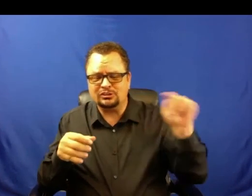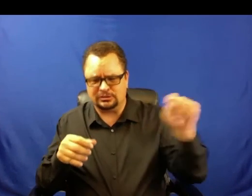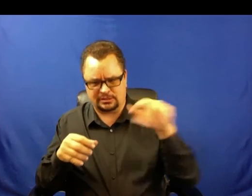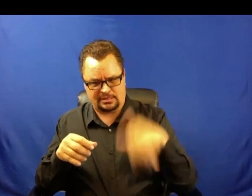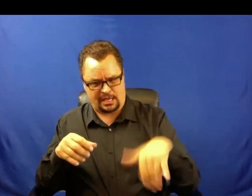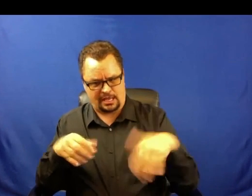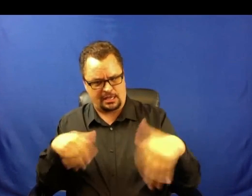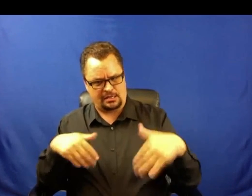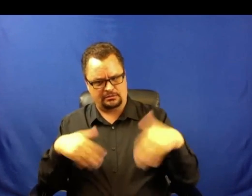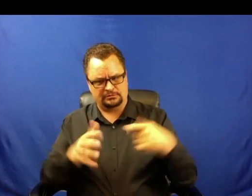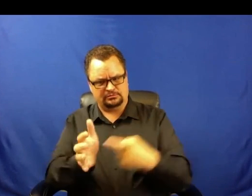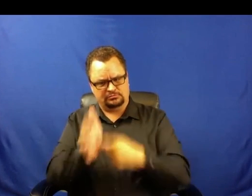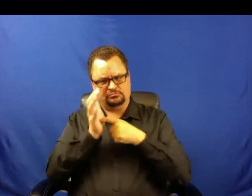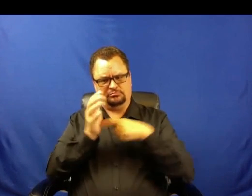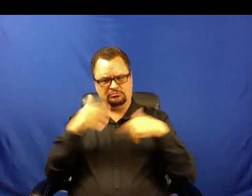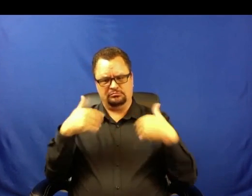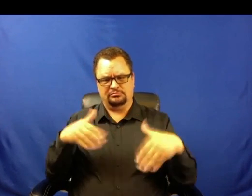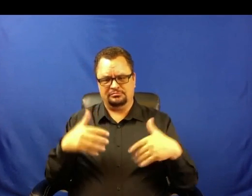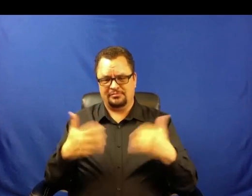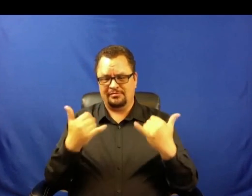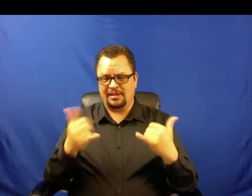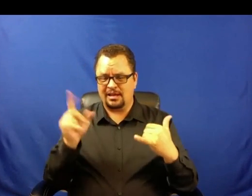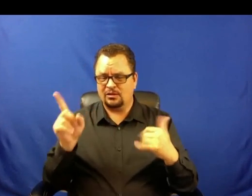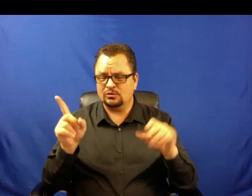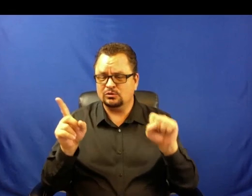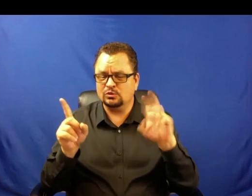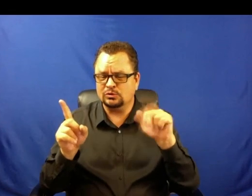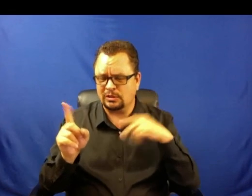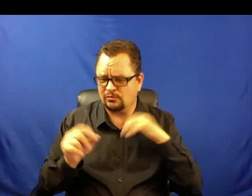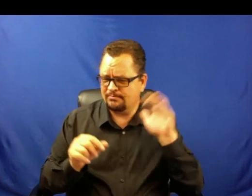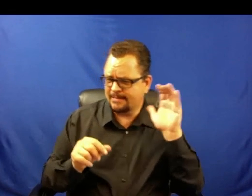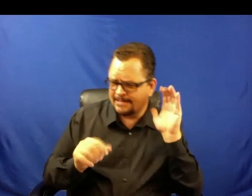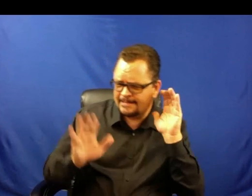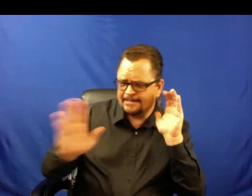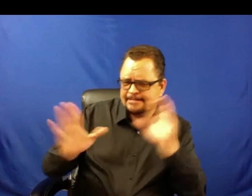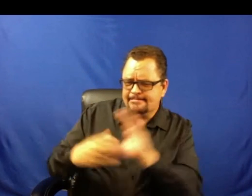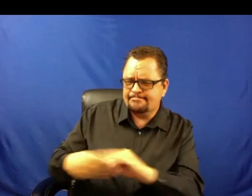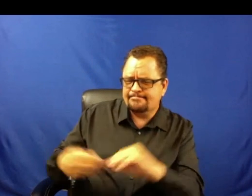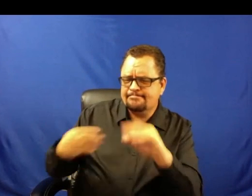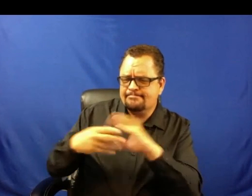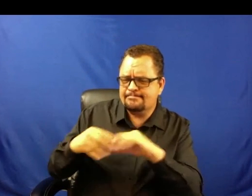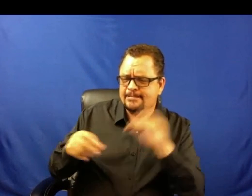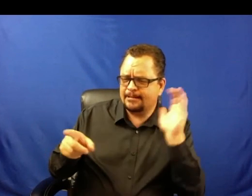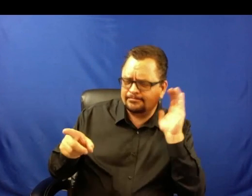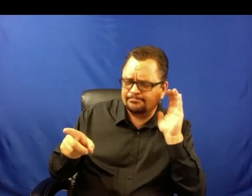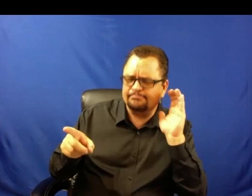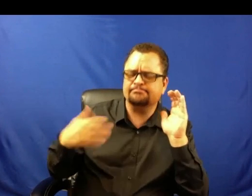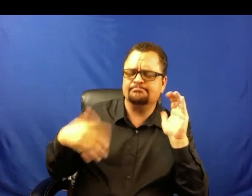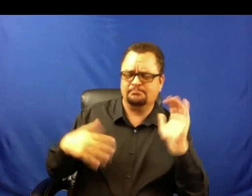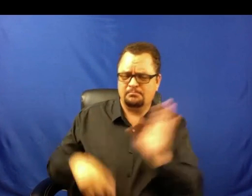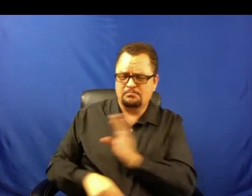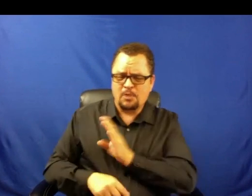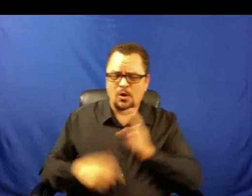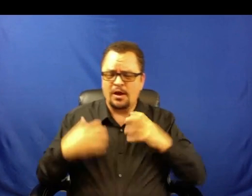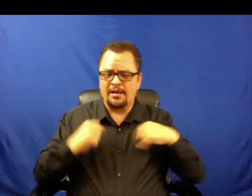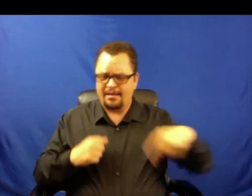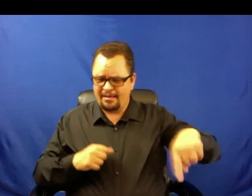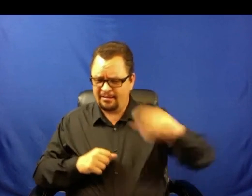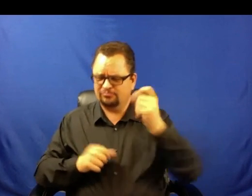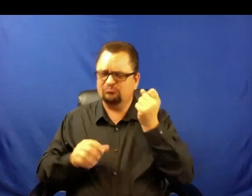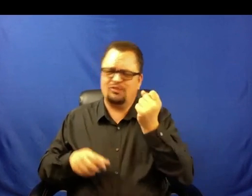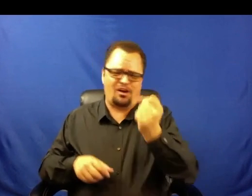and we get it, and that if it takes